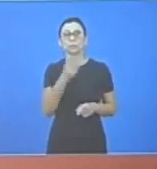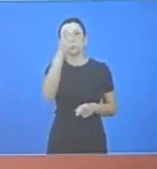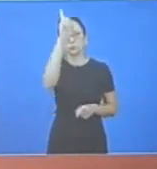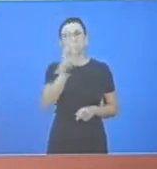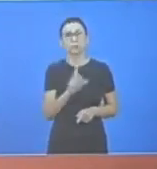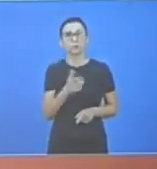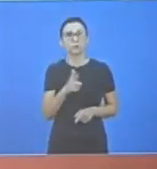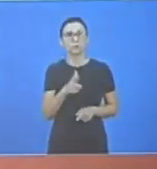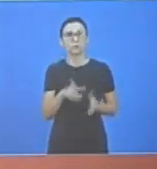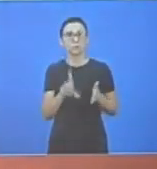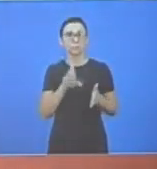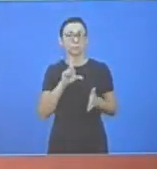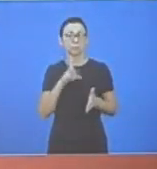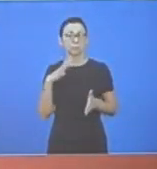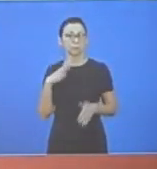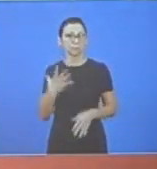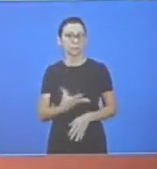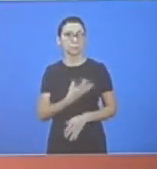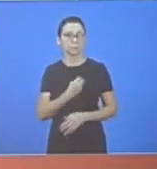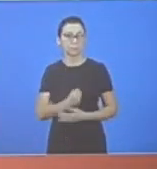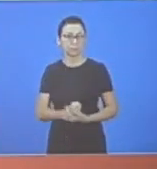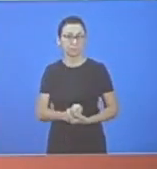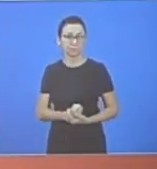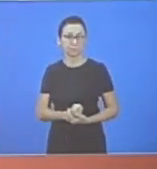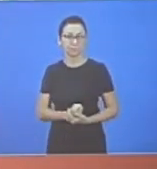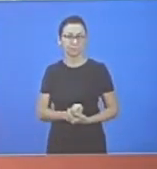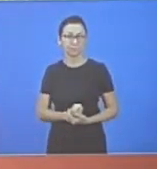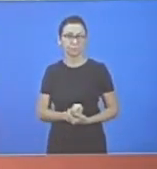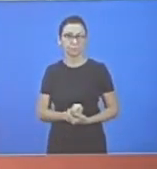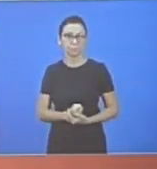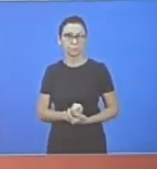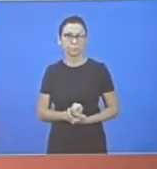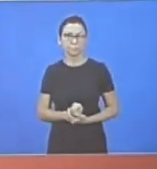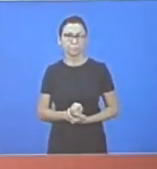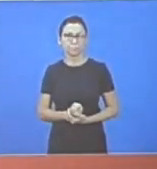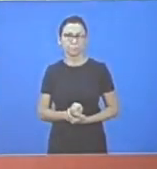So everything has a direction.